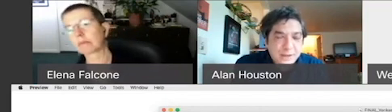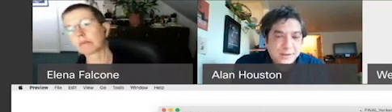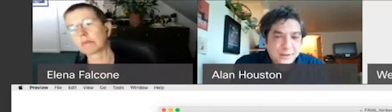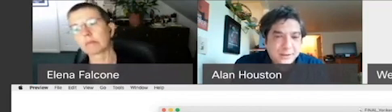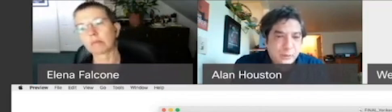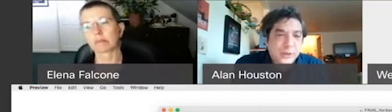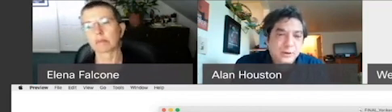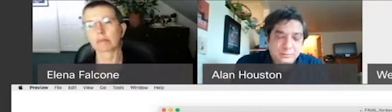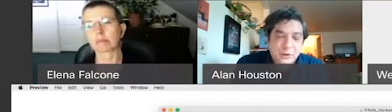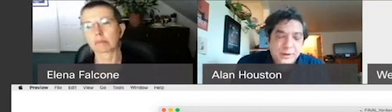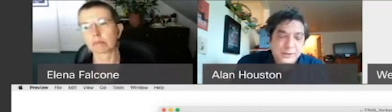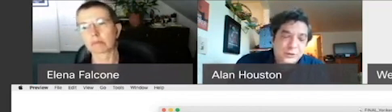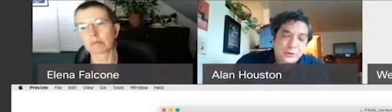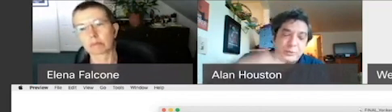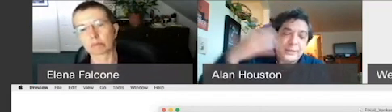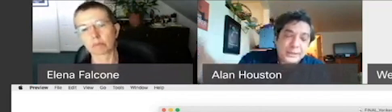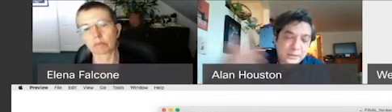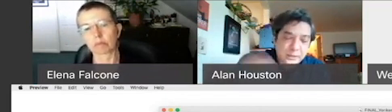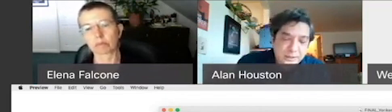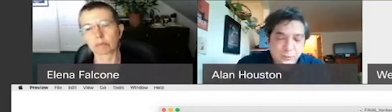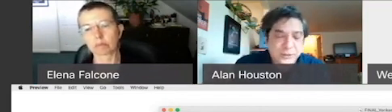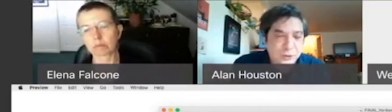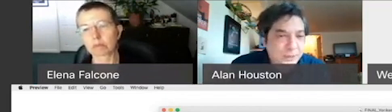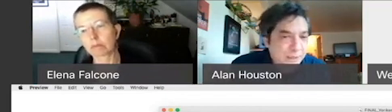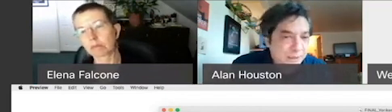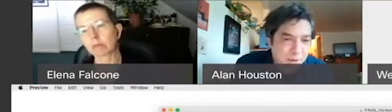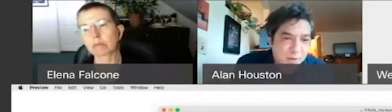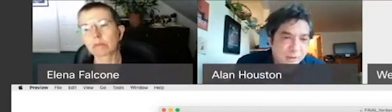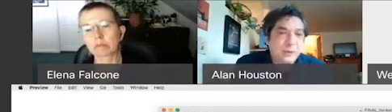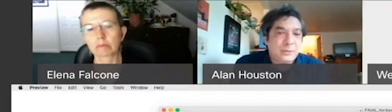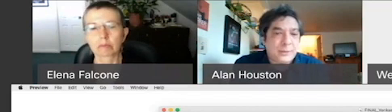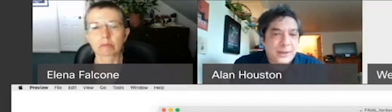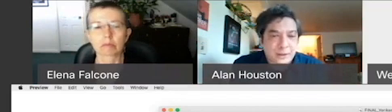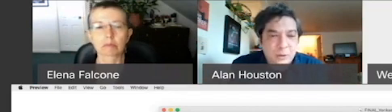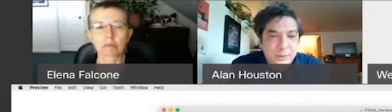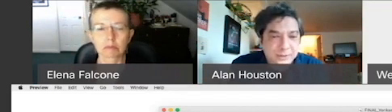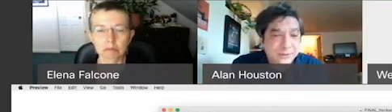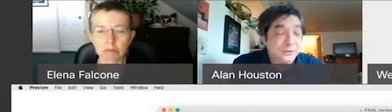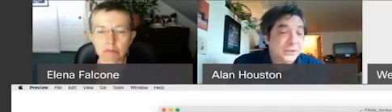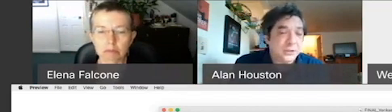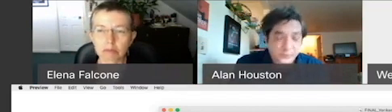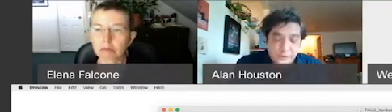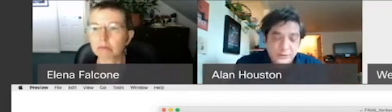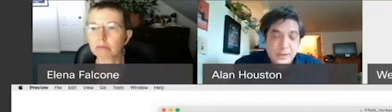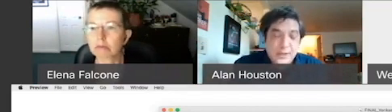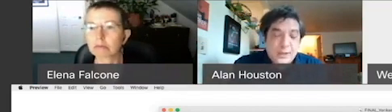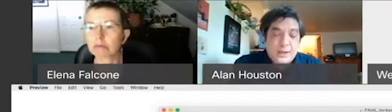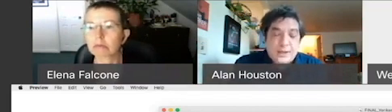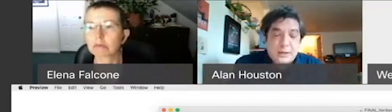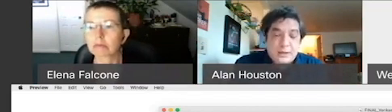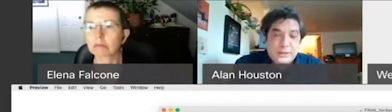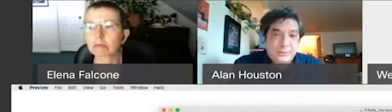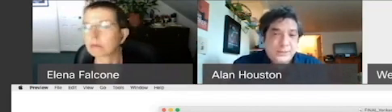We are going to begin resuming our Library by Mail homebound delivery service, which had